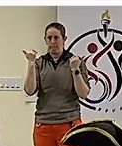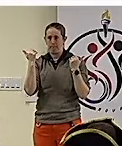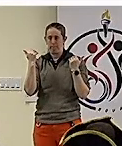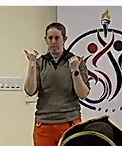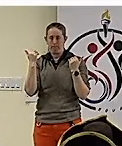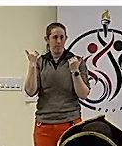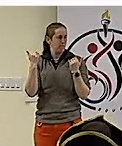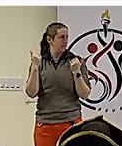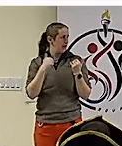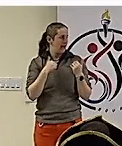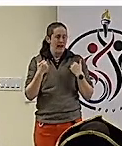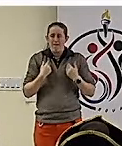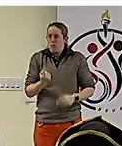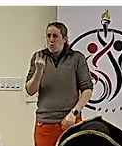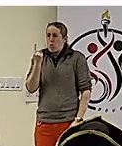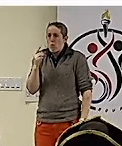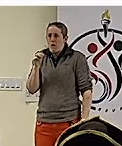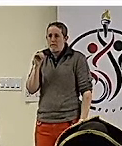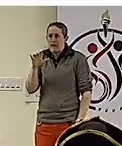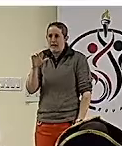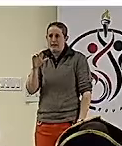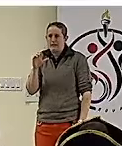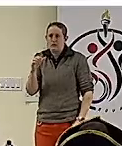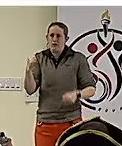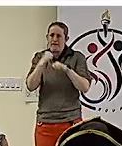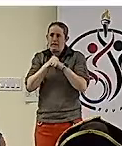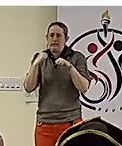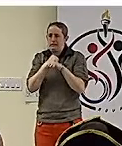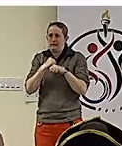only have the one mic, so I guess you're going to have to fight for it.